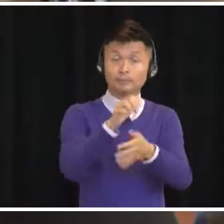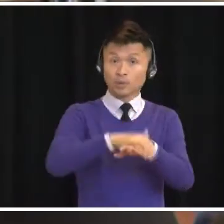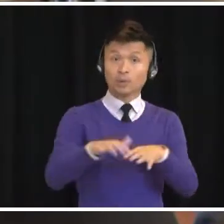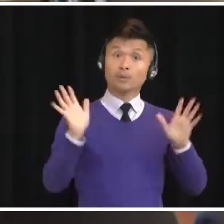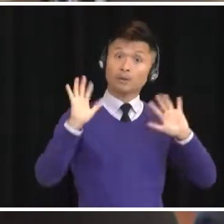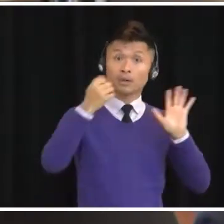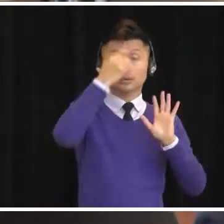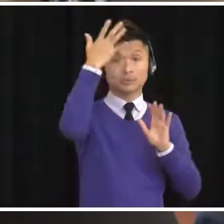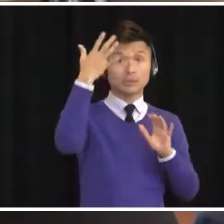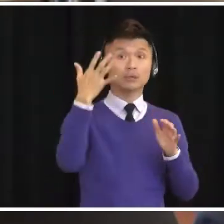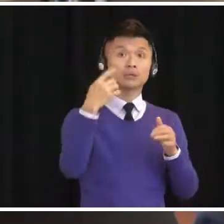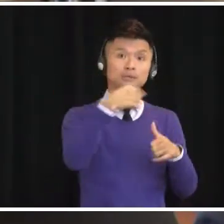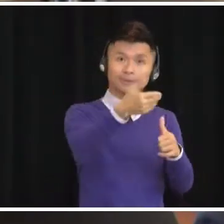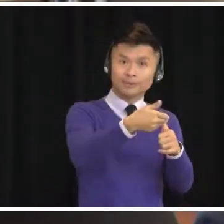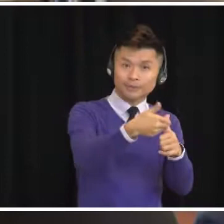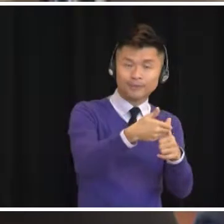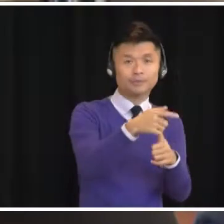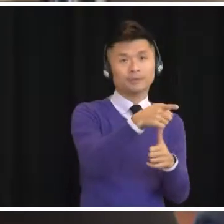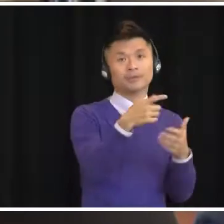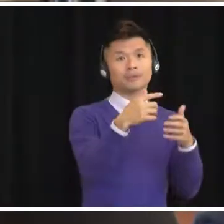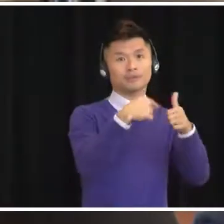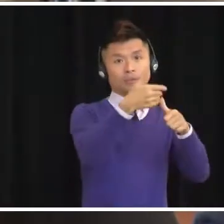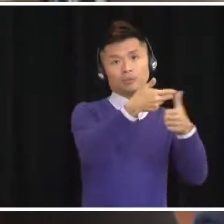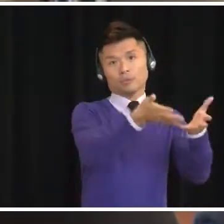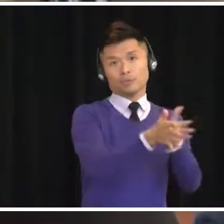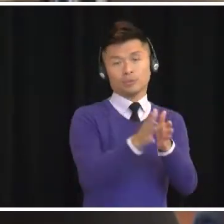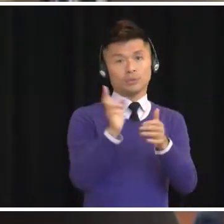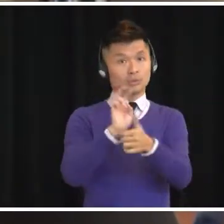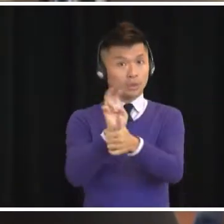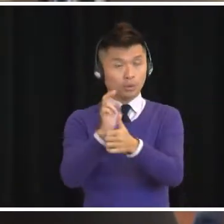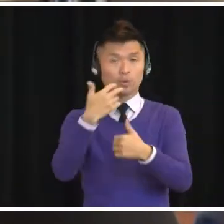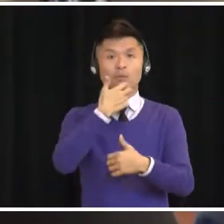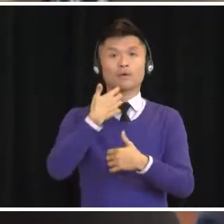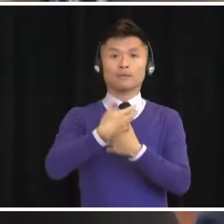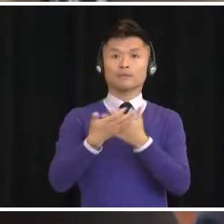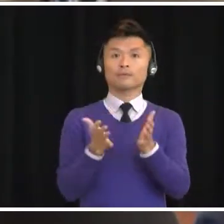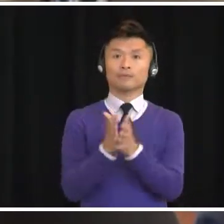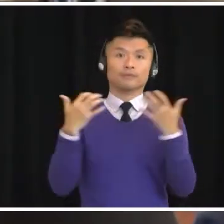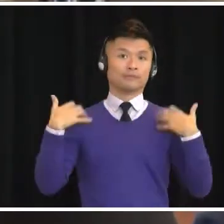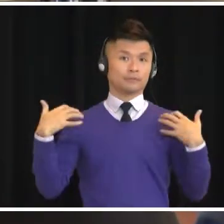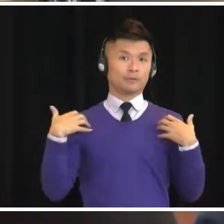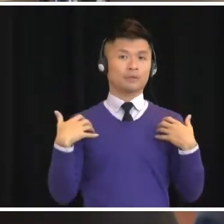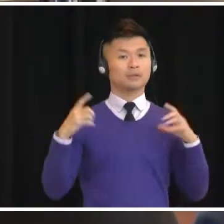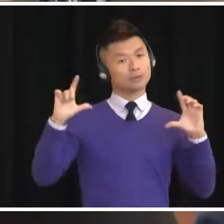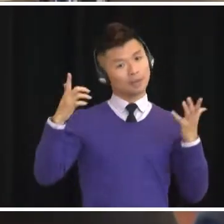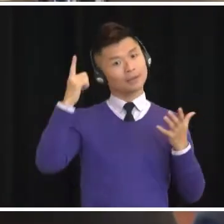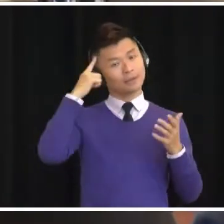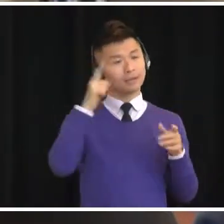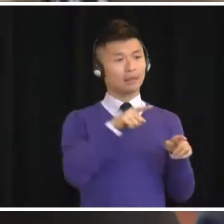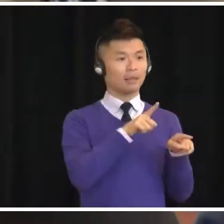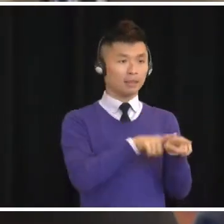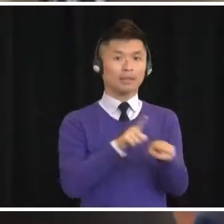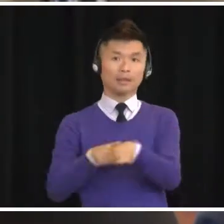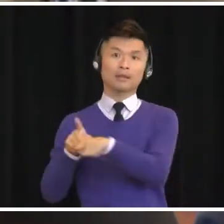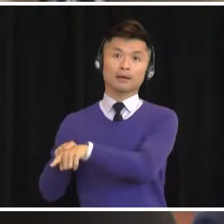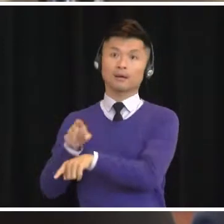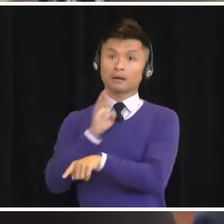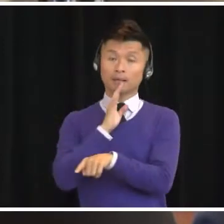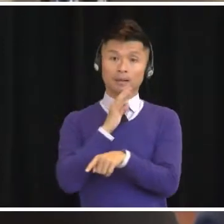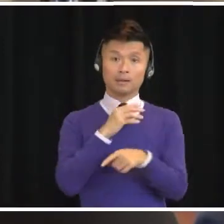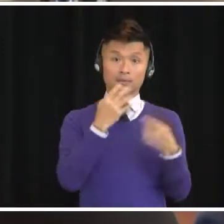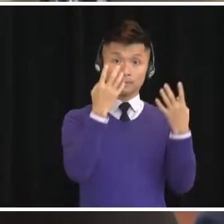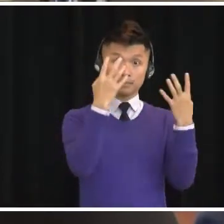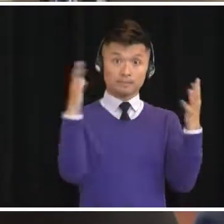responsible for collecting data related to their functions. So that's how we divide the